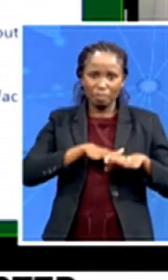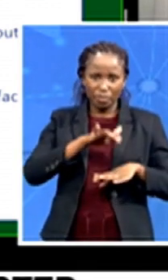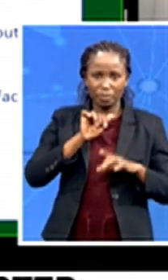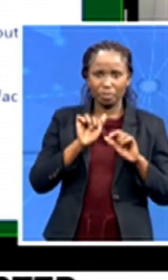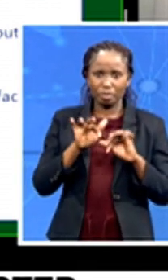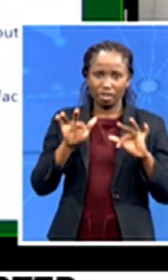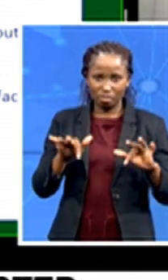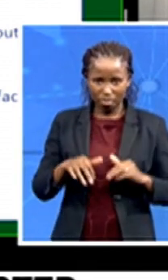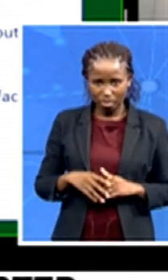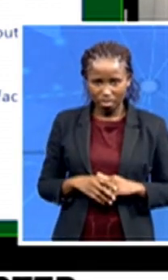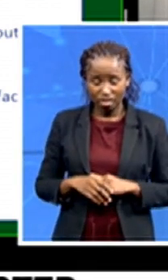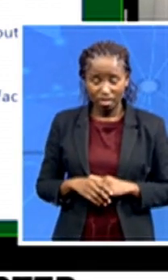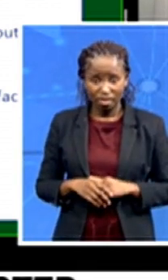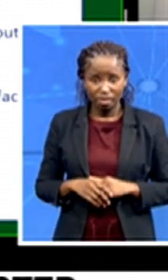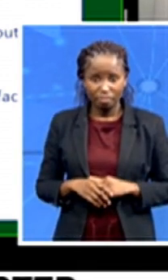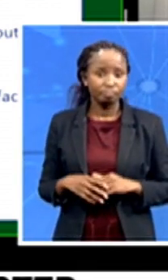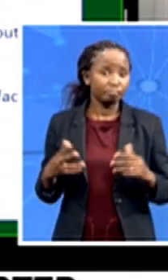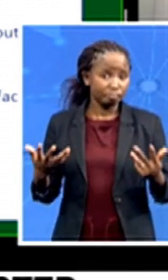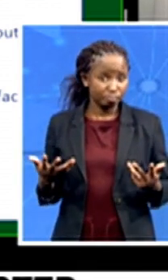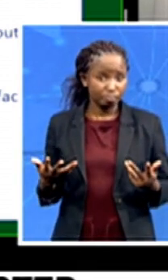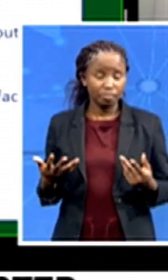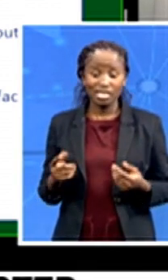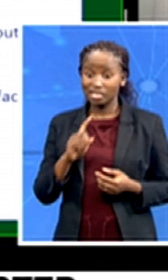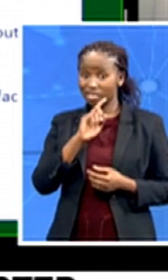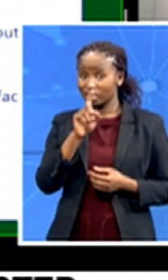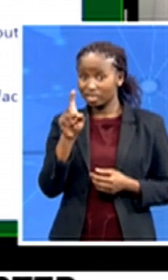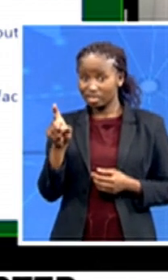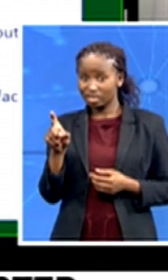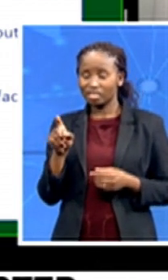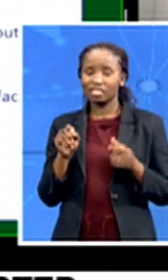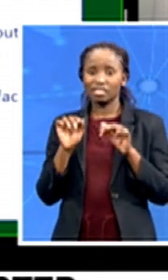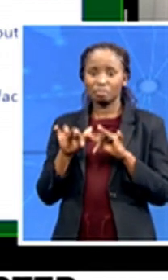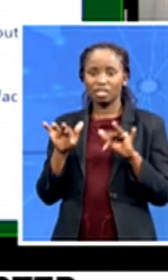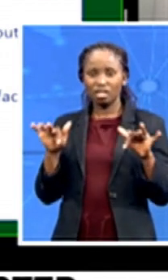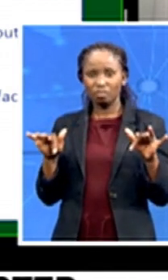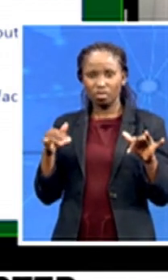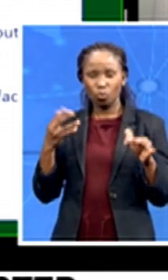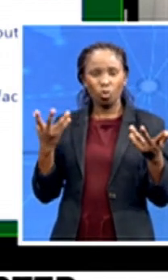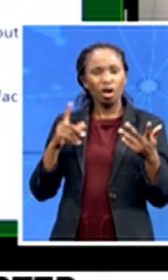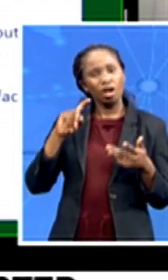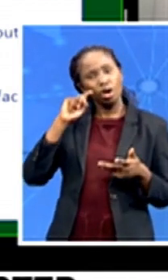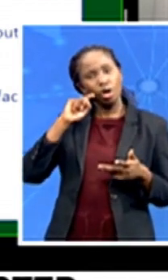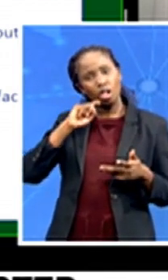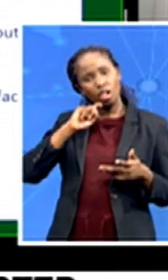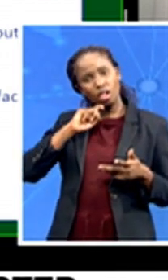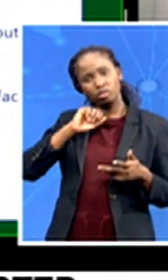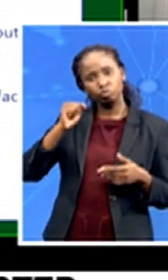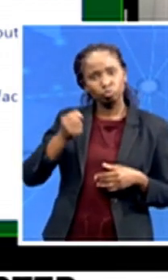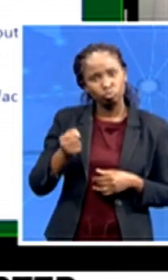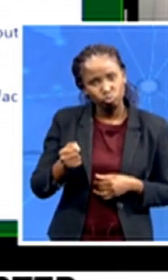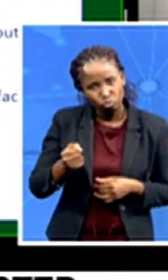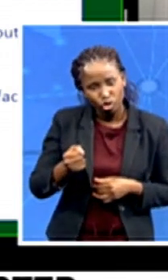Many of them are in the older age groups where they have lots of comorbidities. It could be